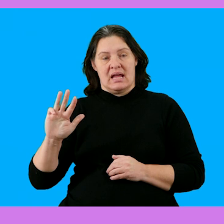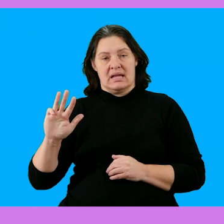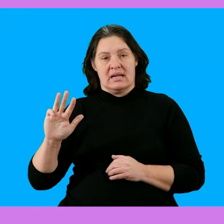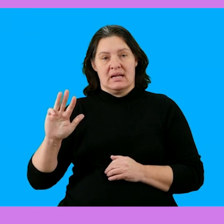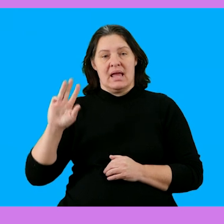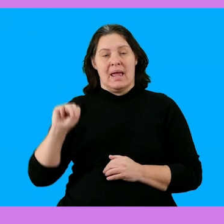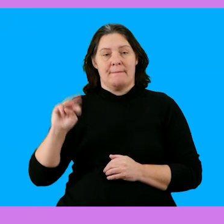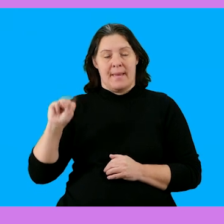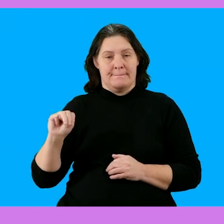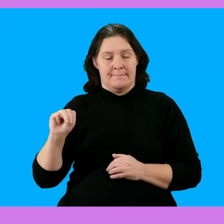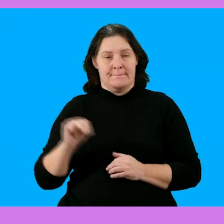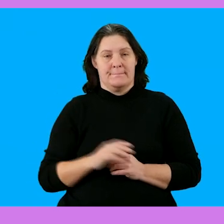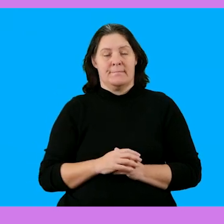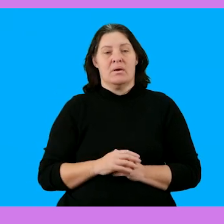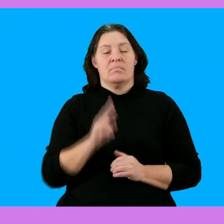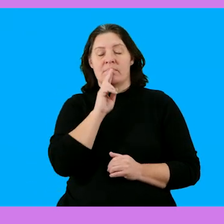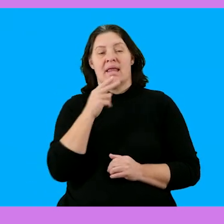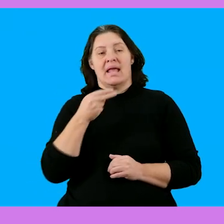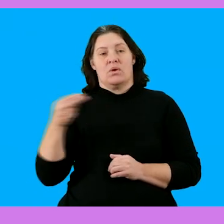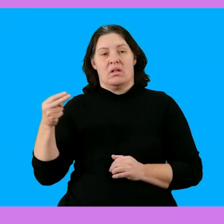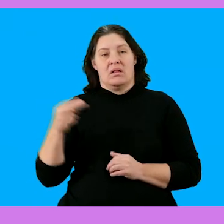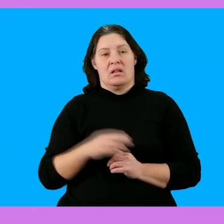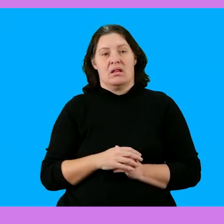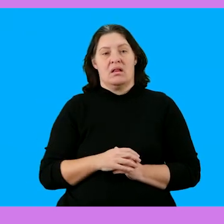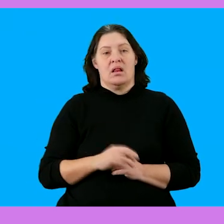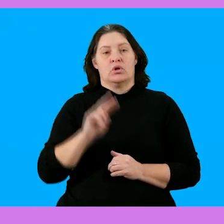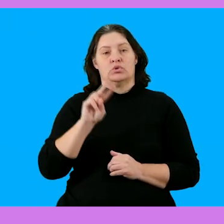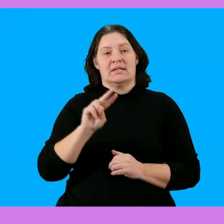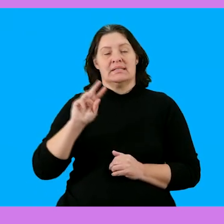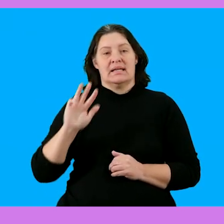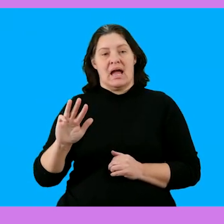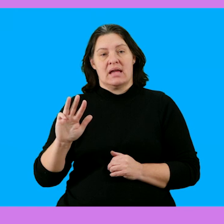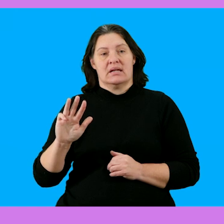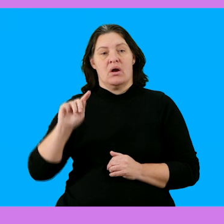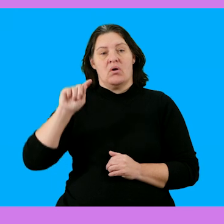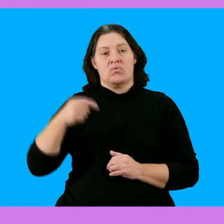269 millimeters, which is equals to